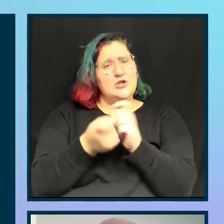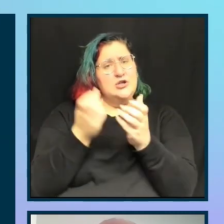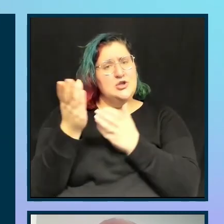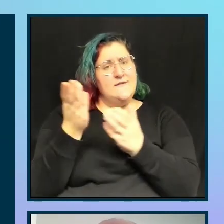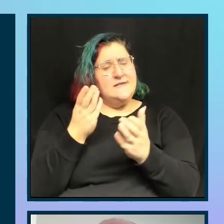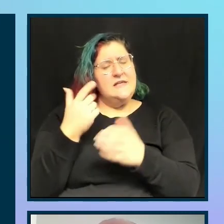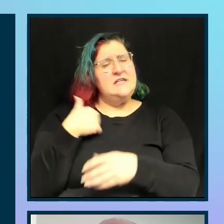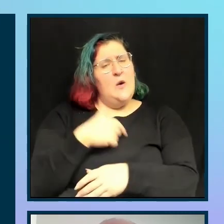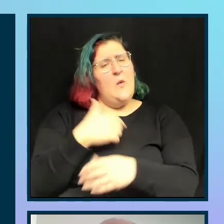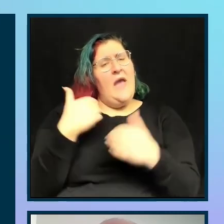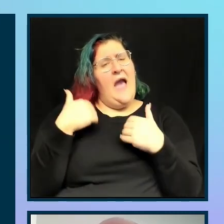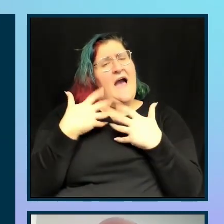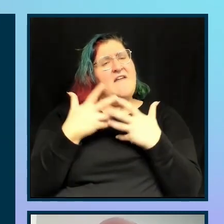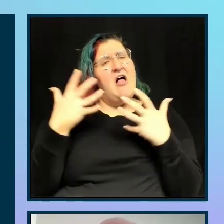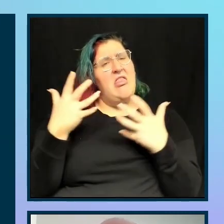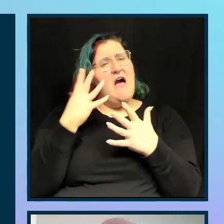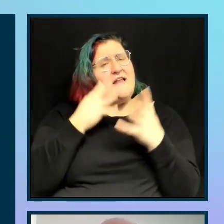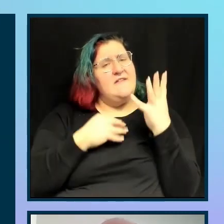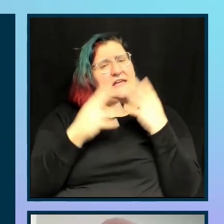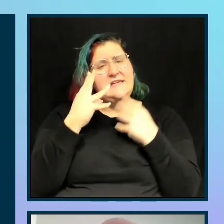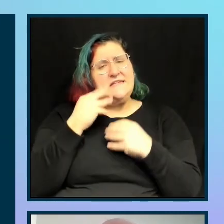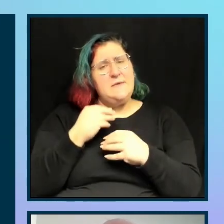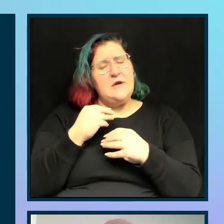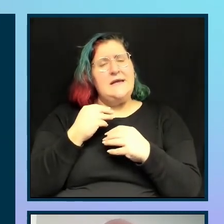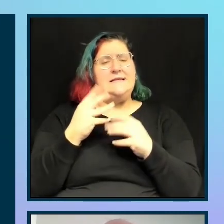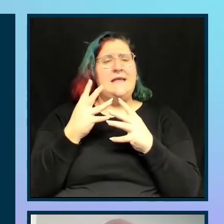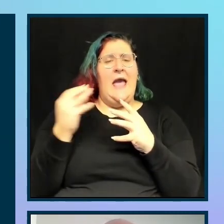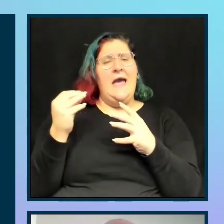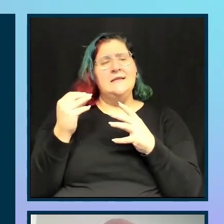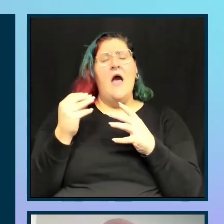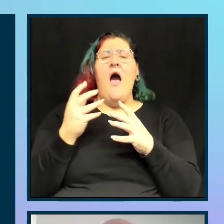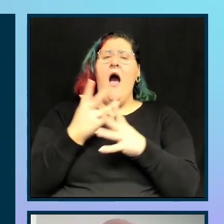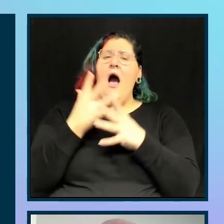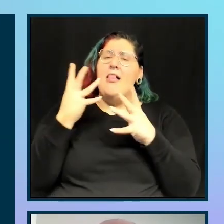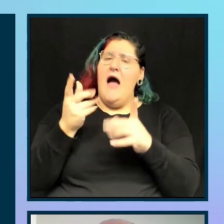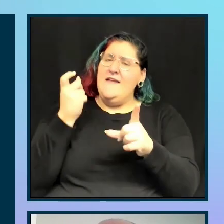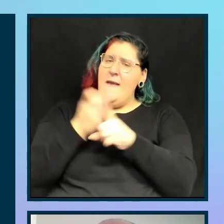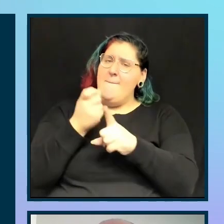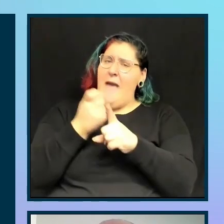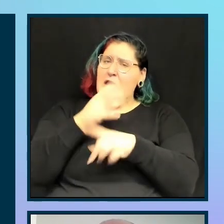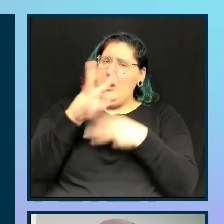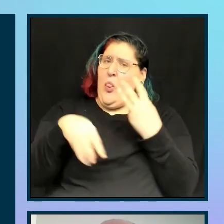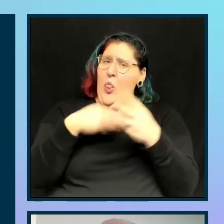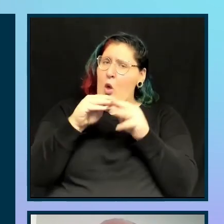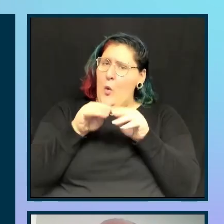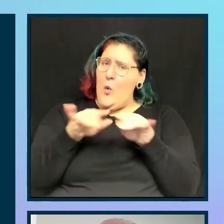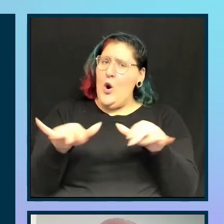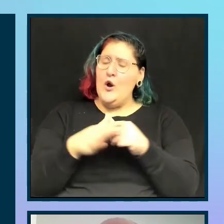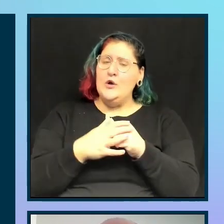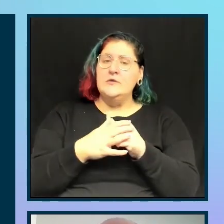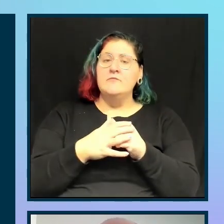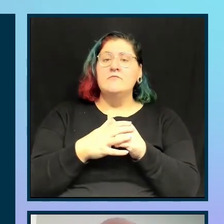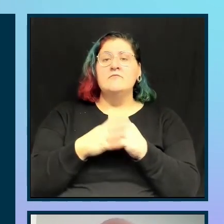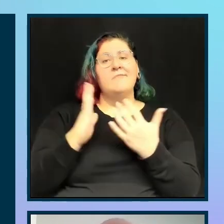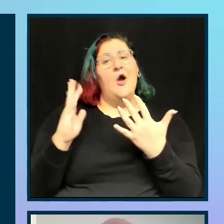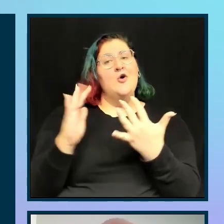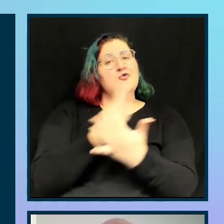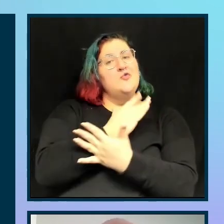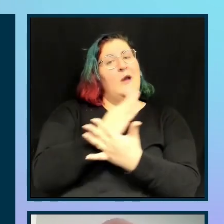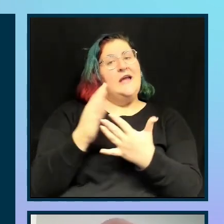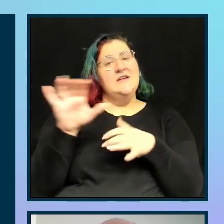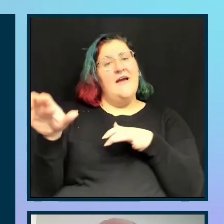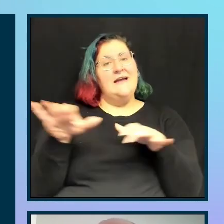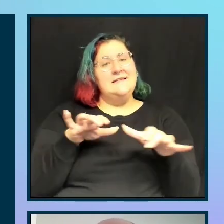have considerable experience and a worldwide footprint. Our range of activities in the sphere for